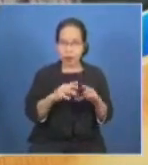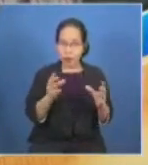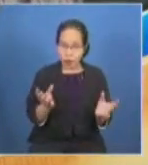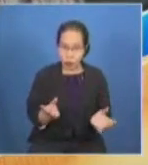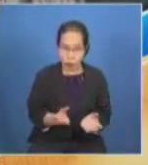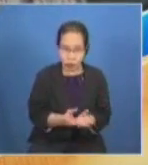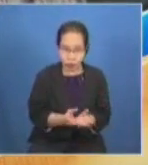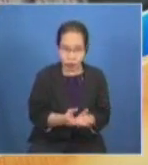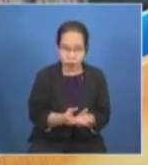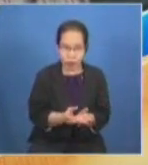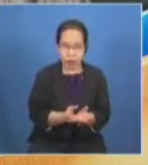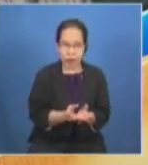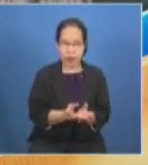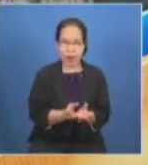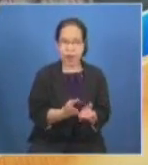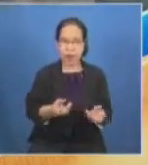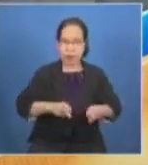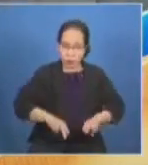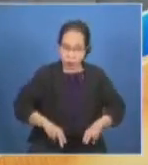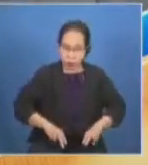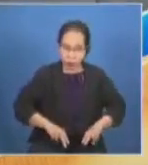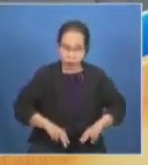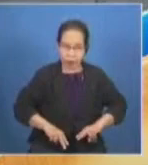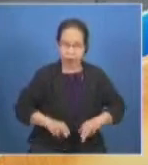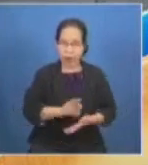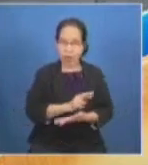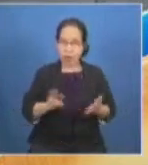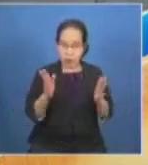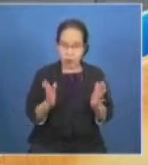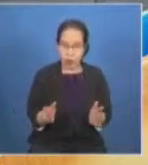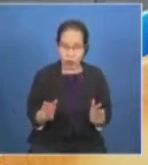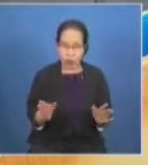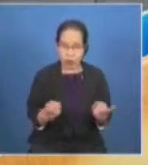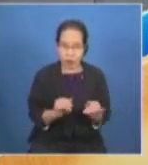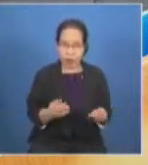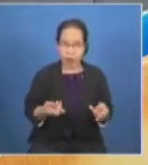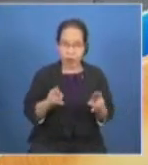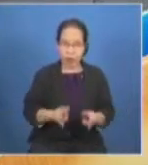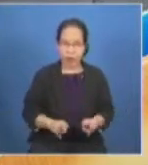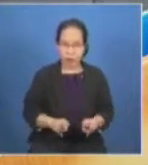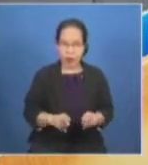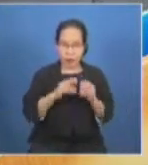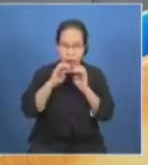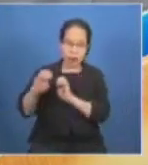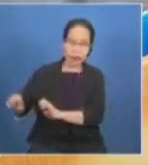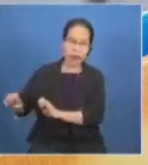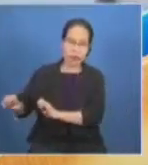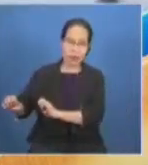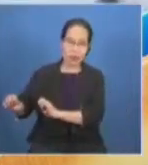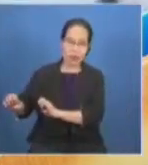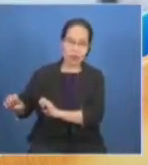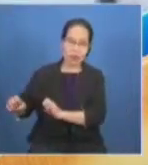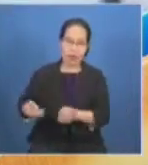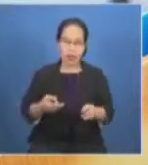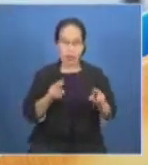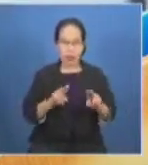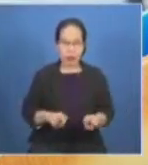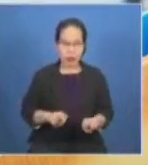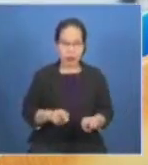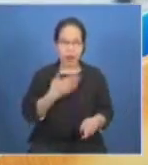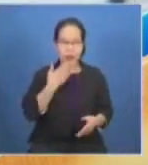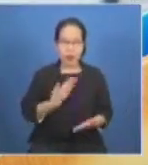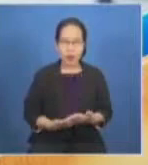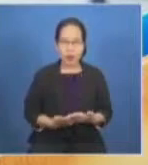where there's nowhere to go, somewhere else. So what happens to the righteous also happens to the wicked.